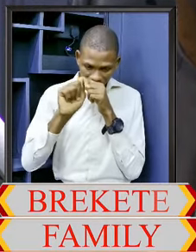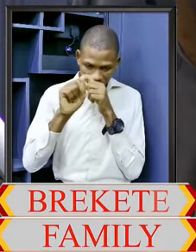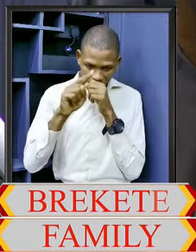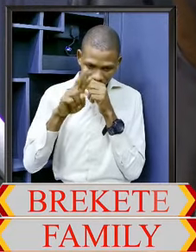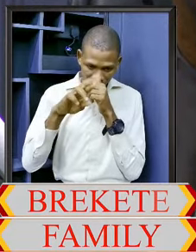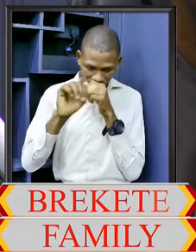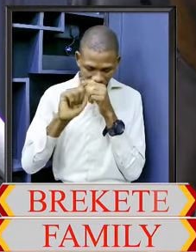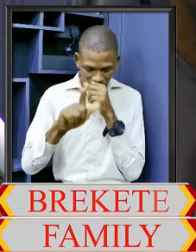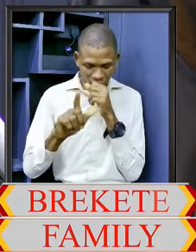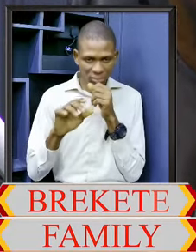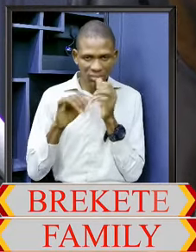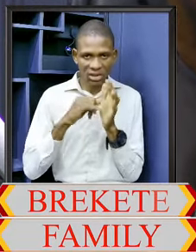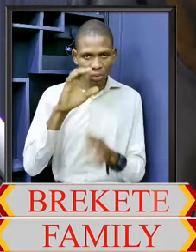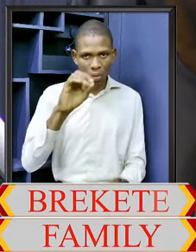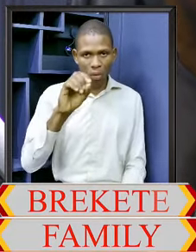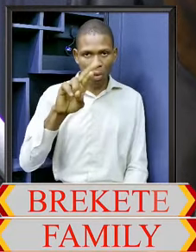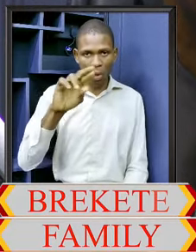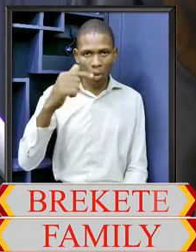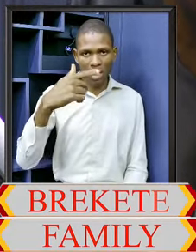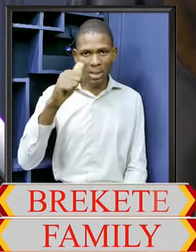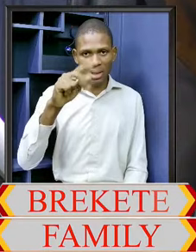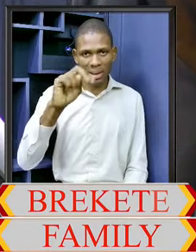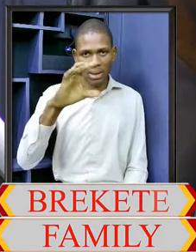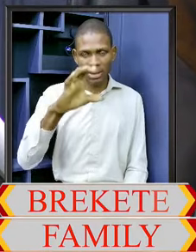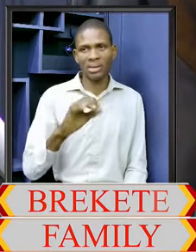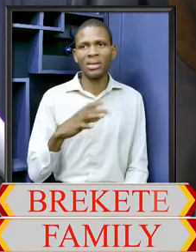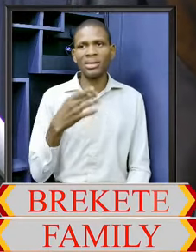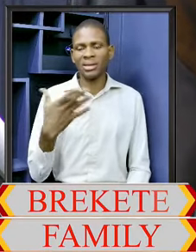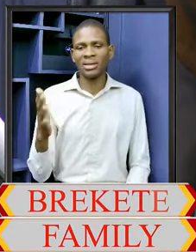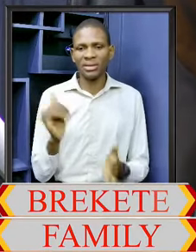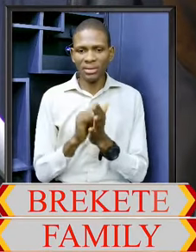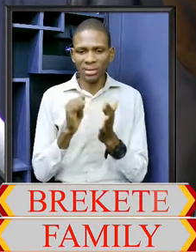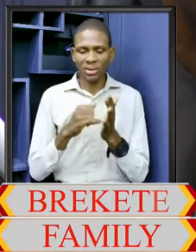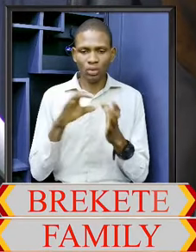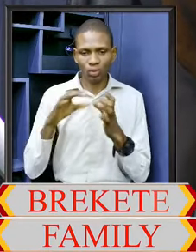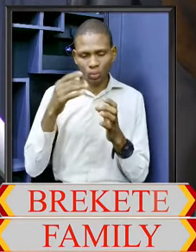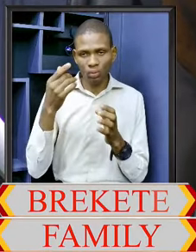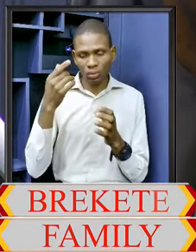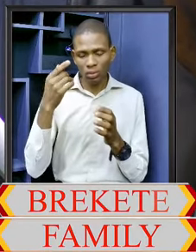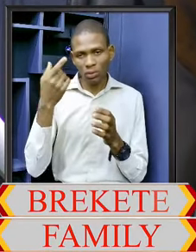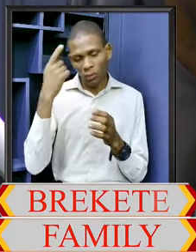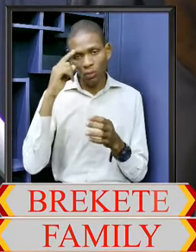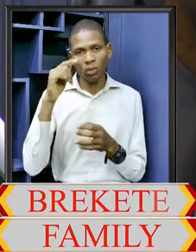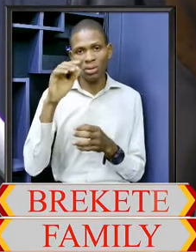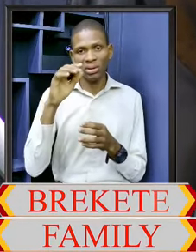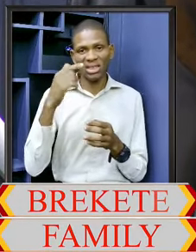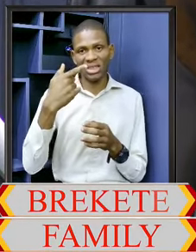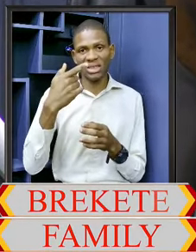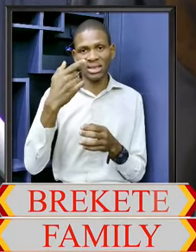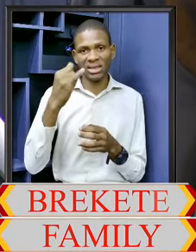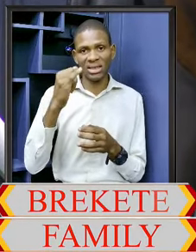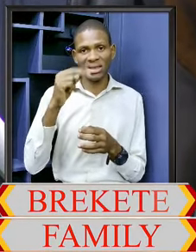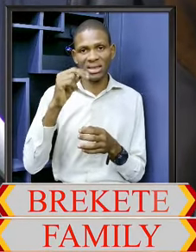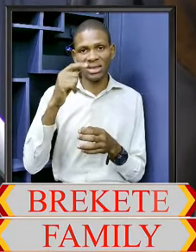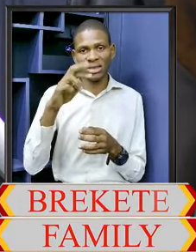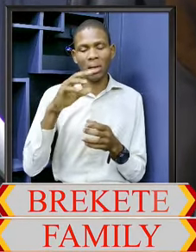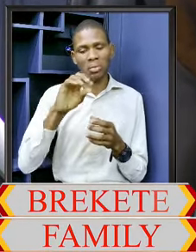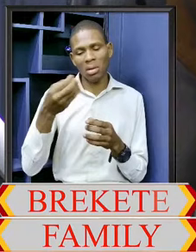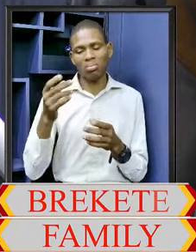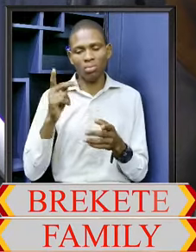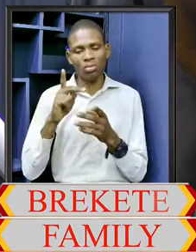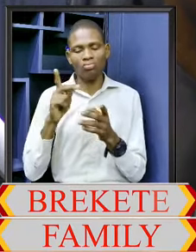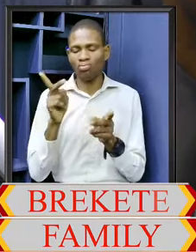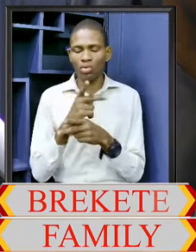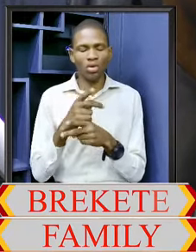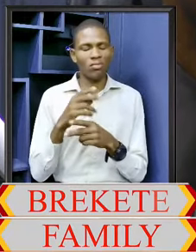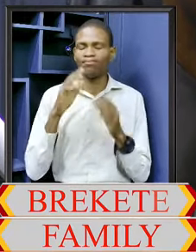natural, organic, 100% natural. And the same way they do for ginger and the other products, they're wonderful.